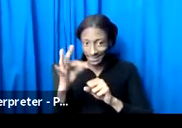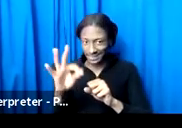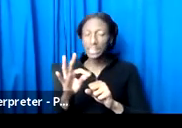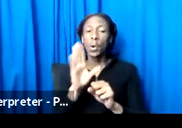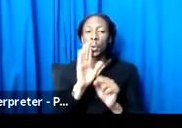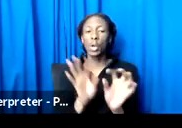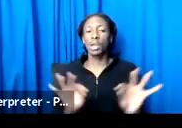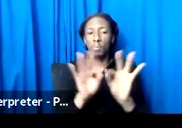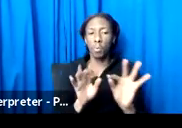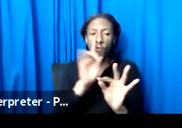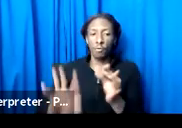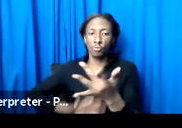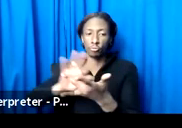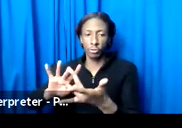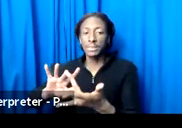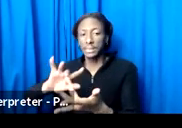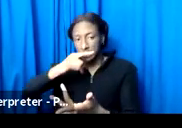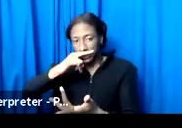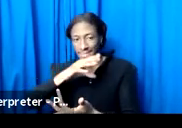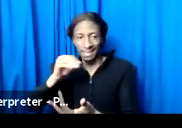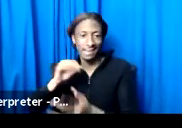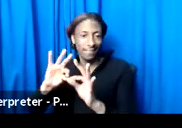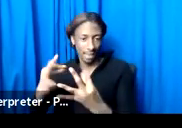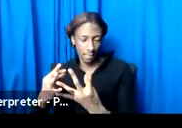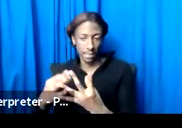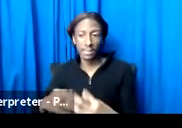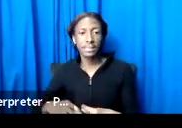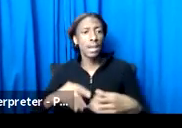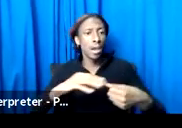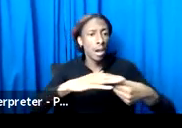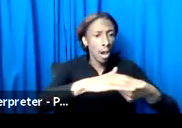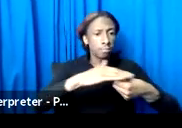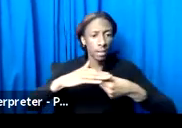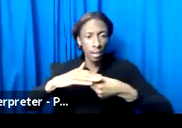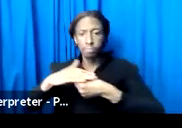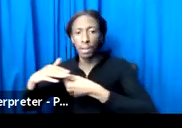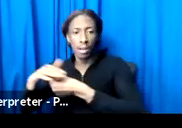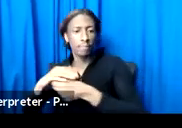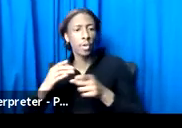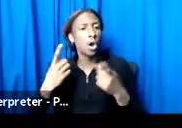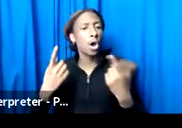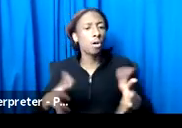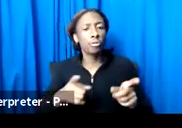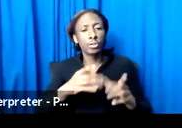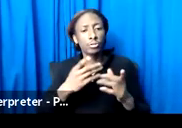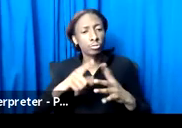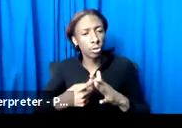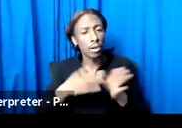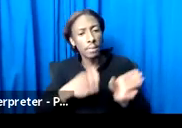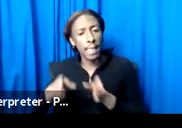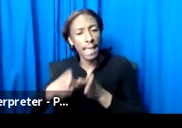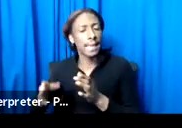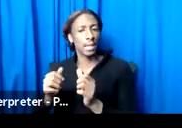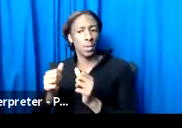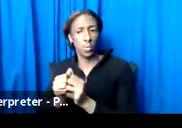reaching children and families. Jurisdictions have already started planning with local school districts, with some conducting clinics as early